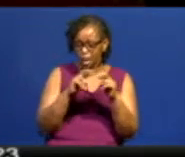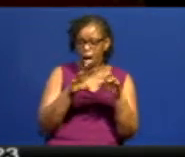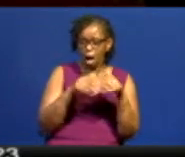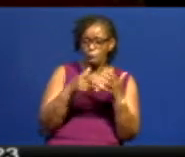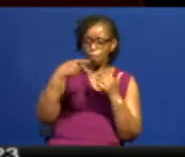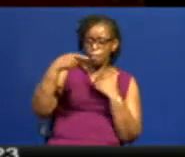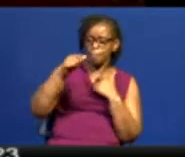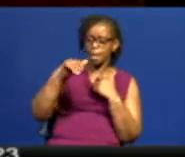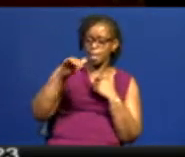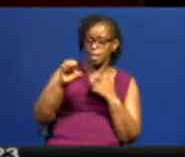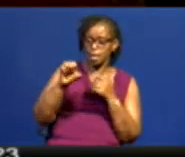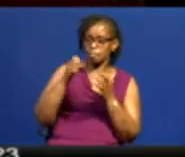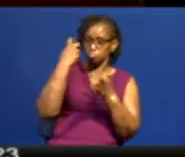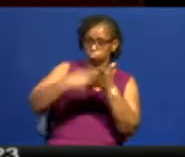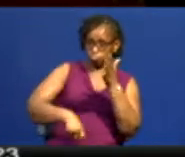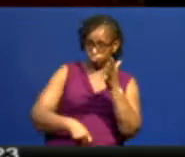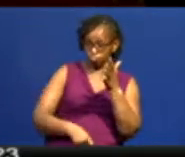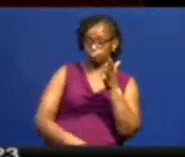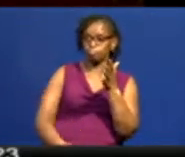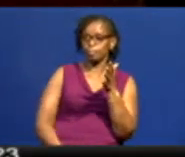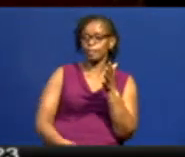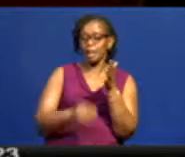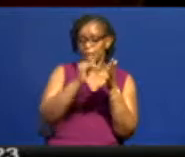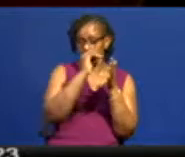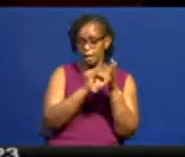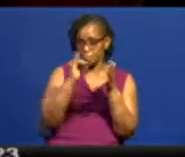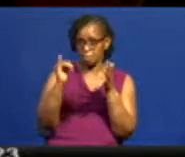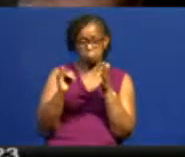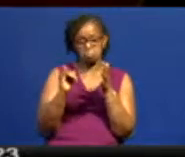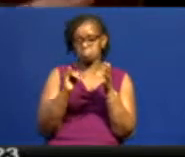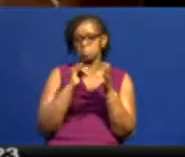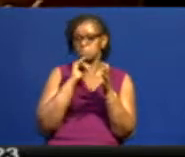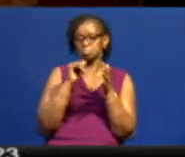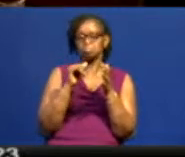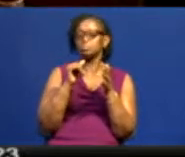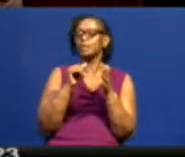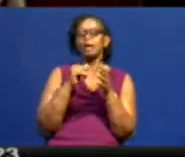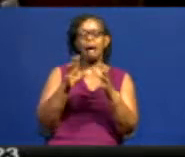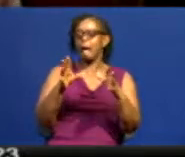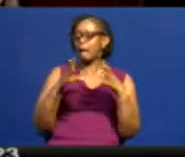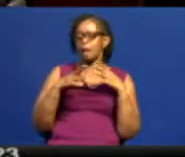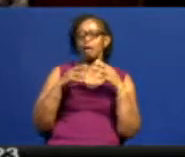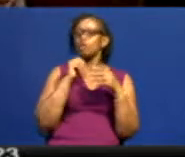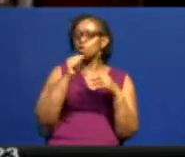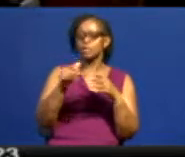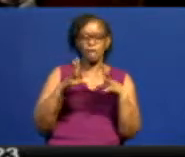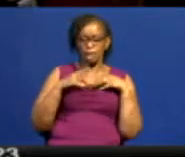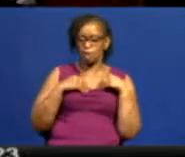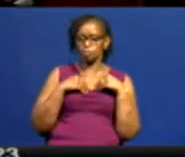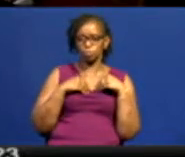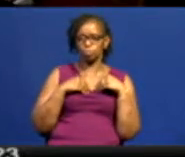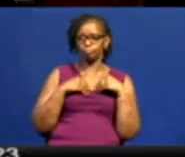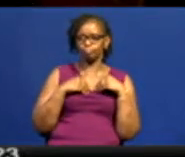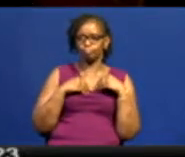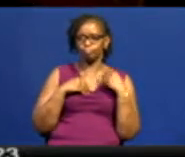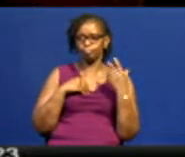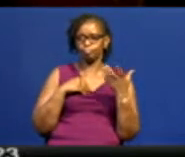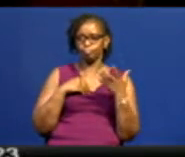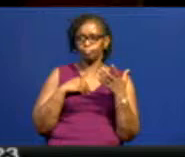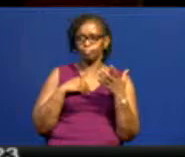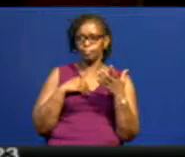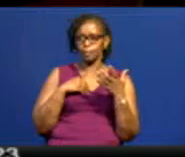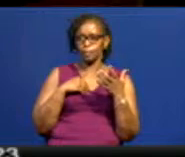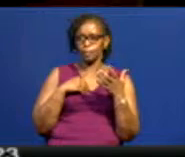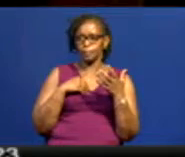is deducted, individuals are not allowed to deduct. Individuals are not allowed to have